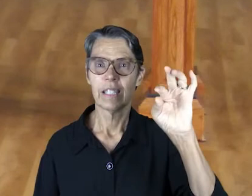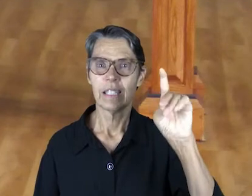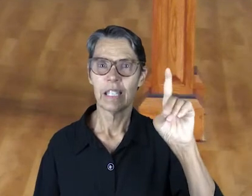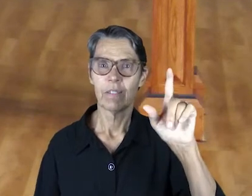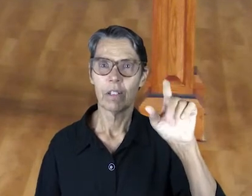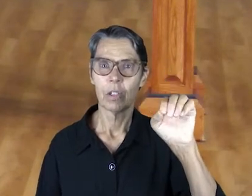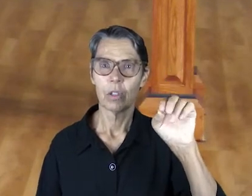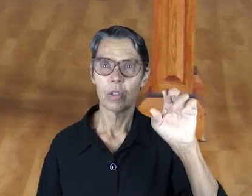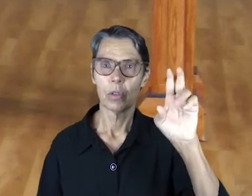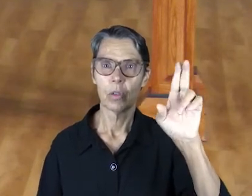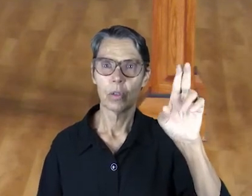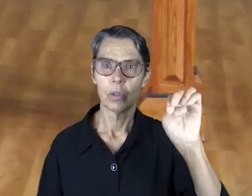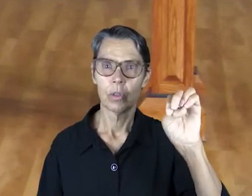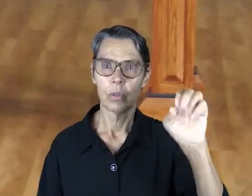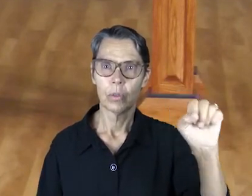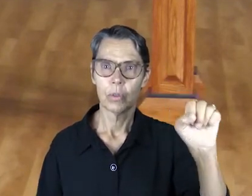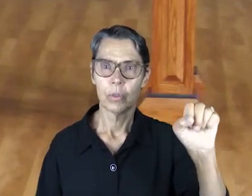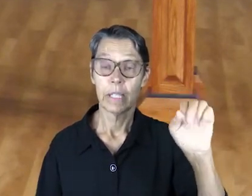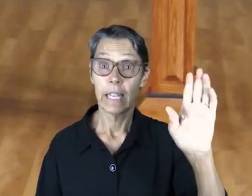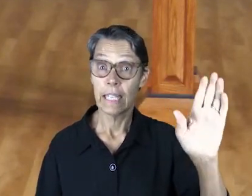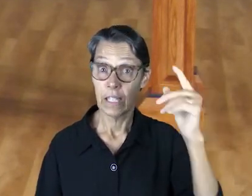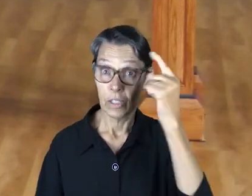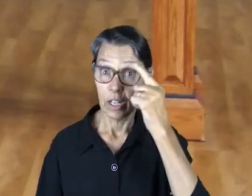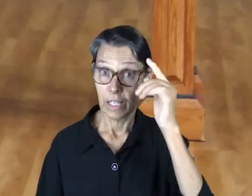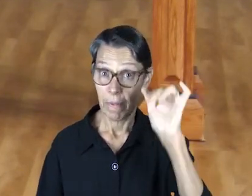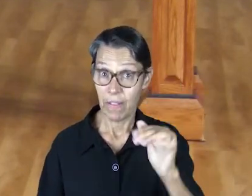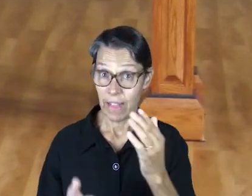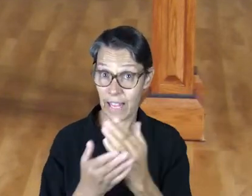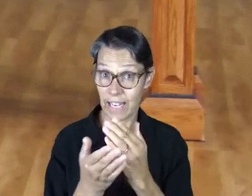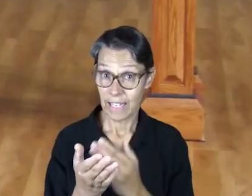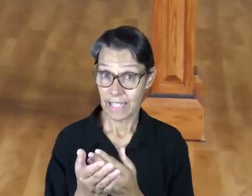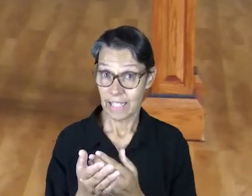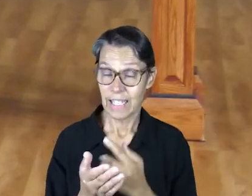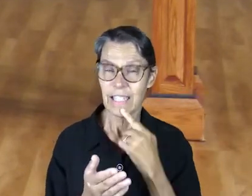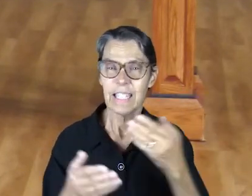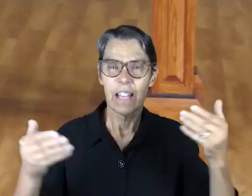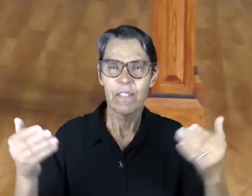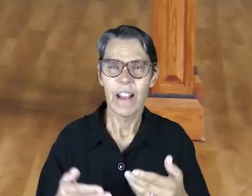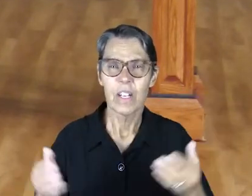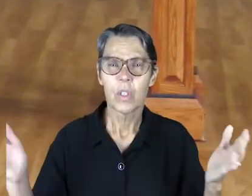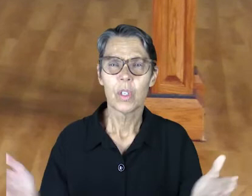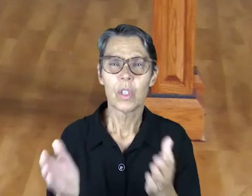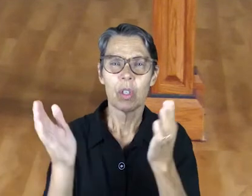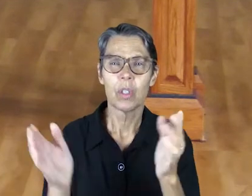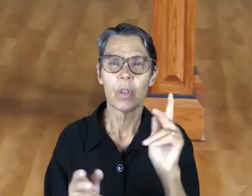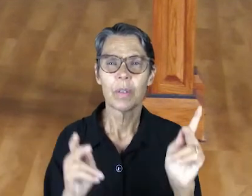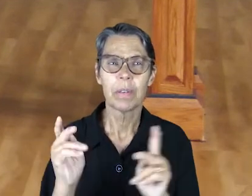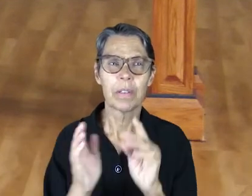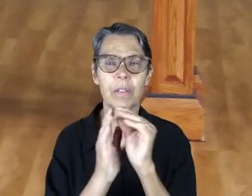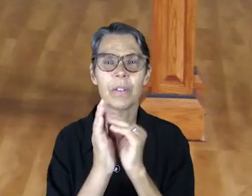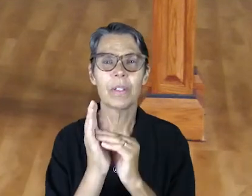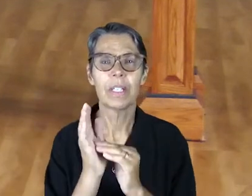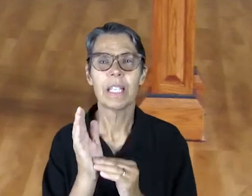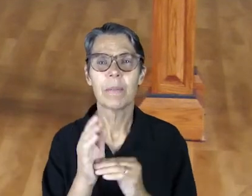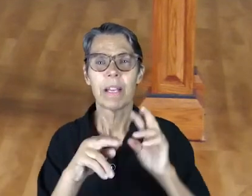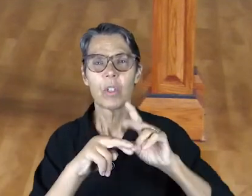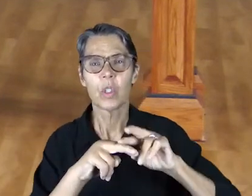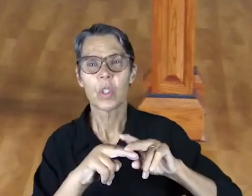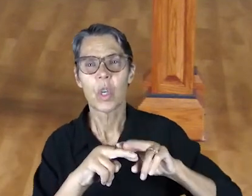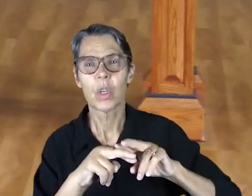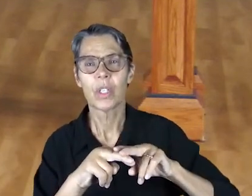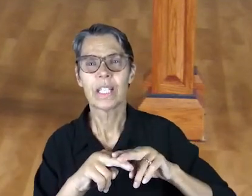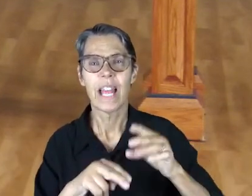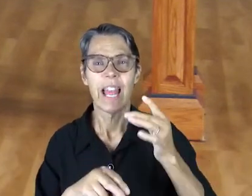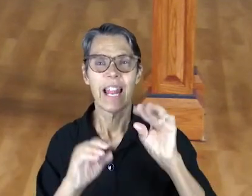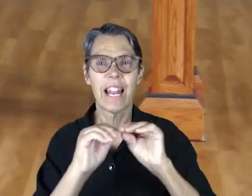this particular gospel lesson, he says, invite and encourage your people to keep a salt and light